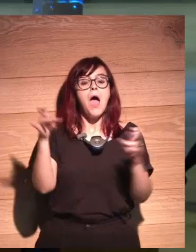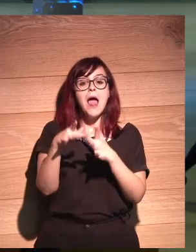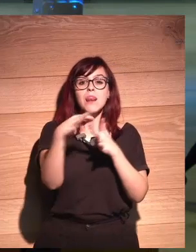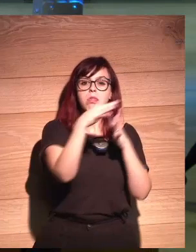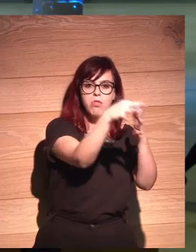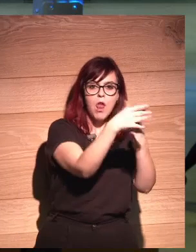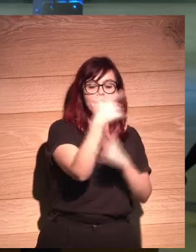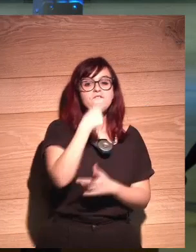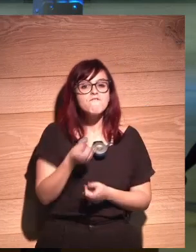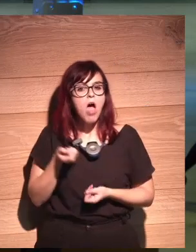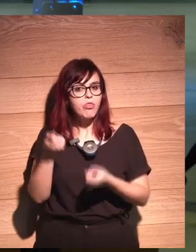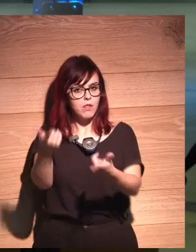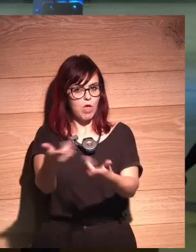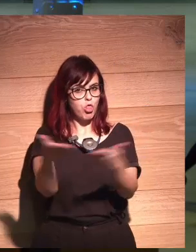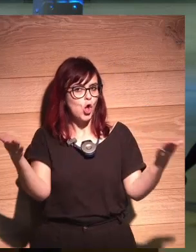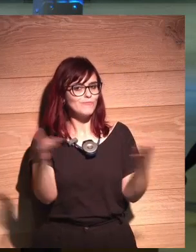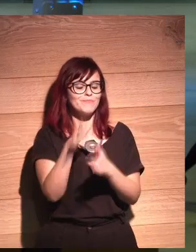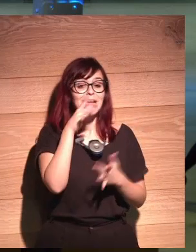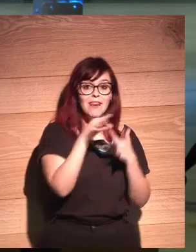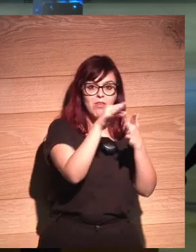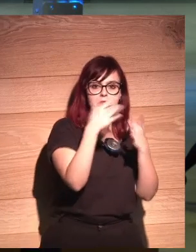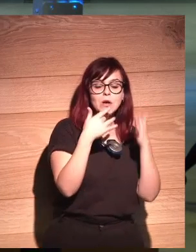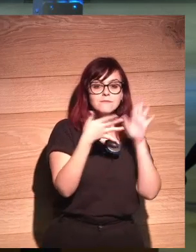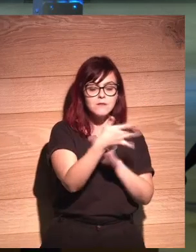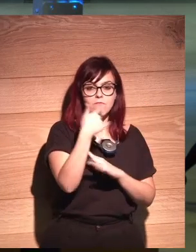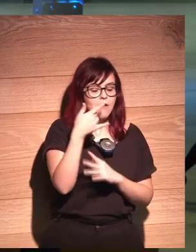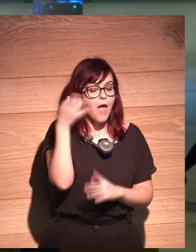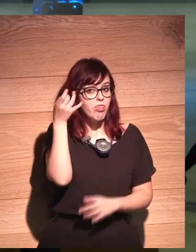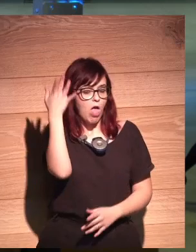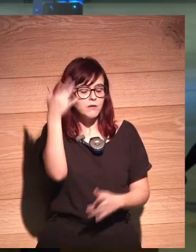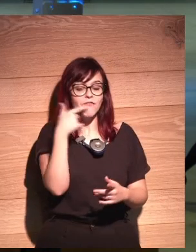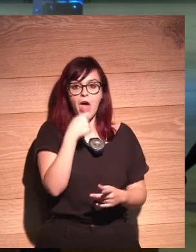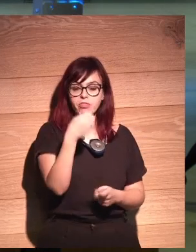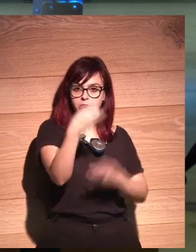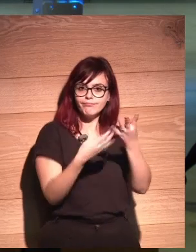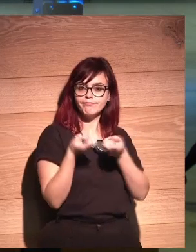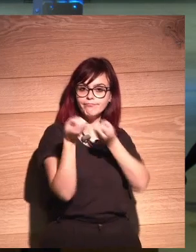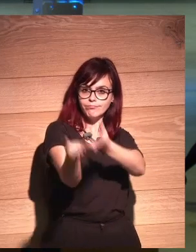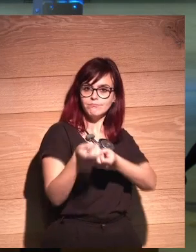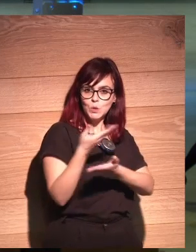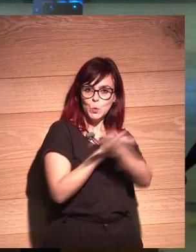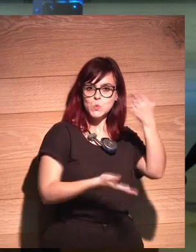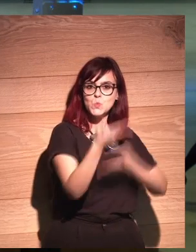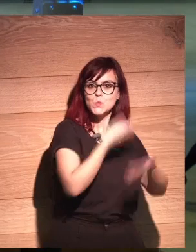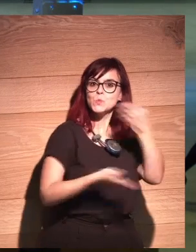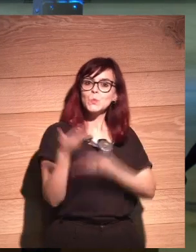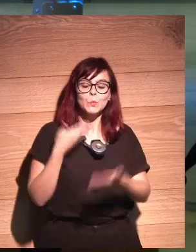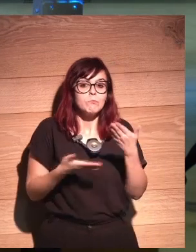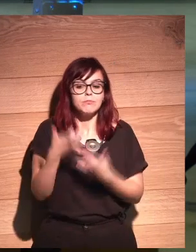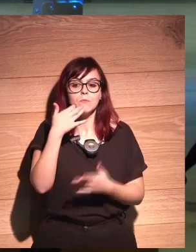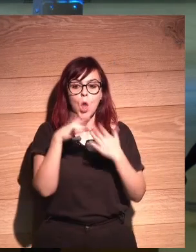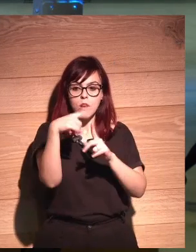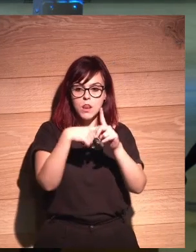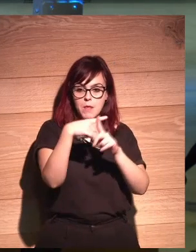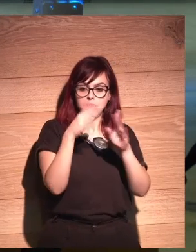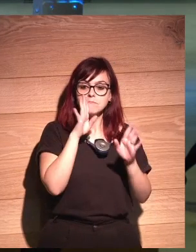Well, as regards to leader compared to the facilitator, great leaders today are great idea facilitators to make concepts flow. And it